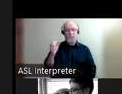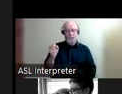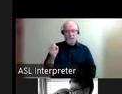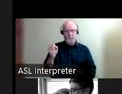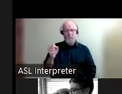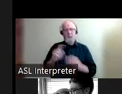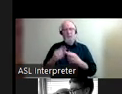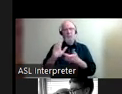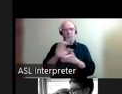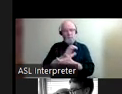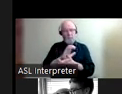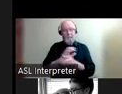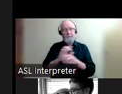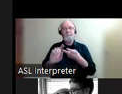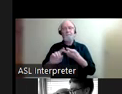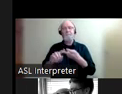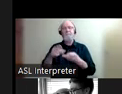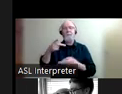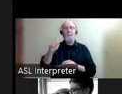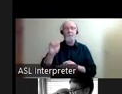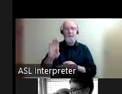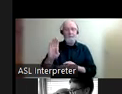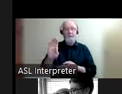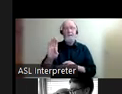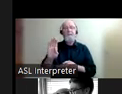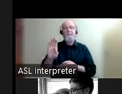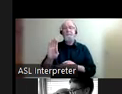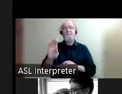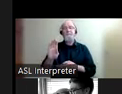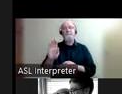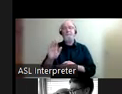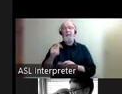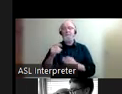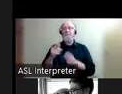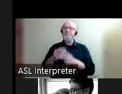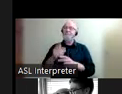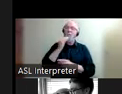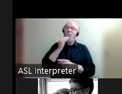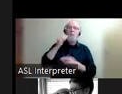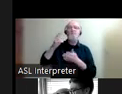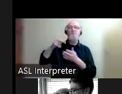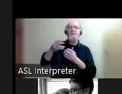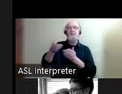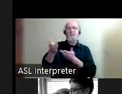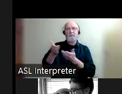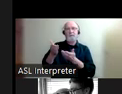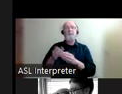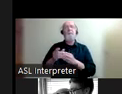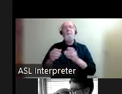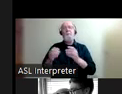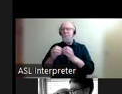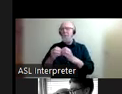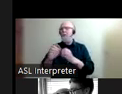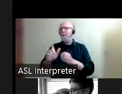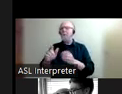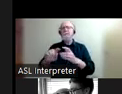as Corner Brook, and Port au Basque offers home reader service as well. But more and more libraries are starting